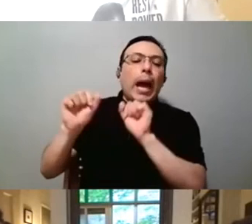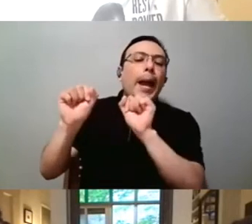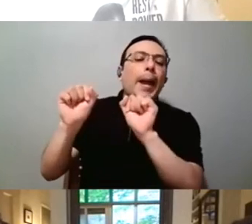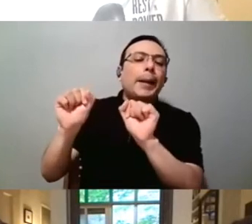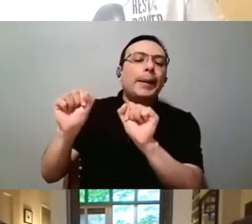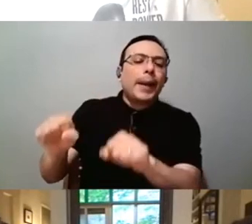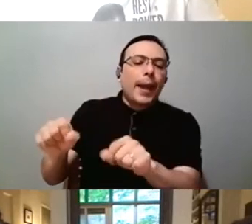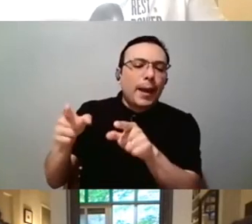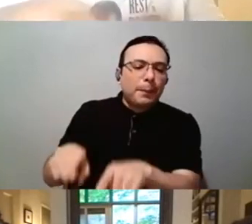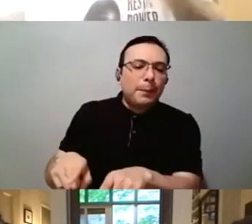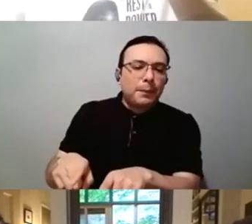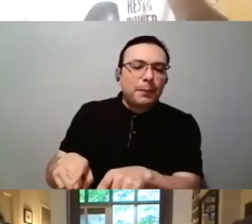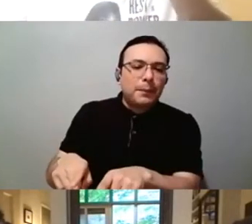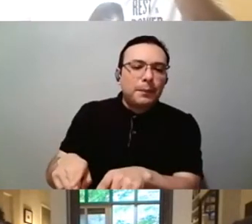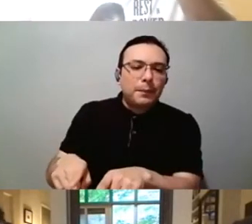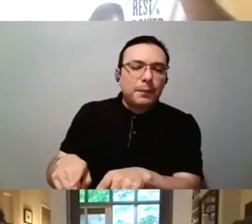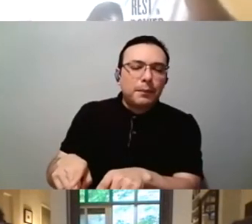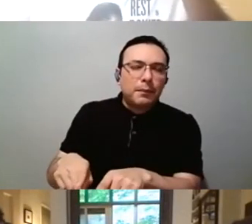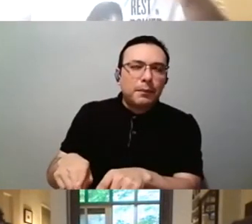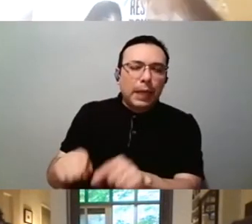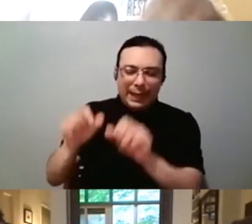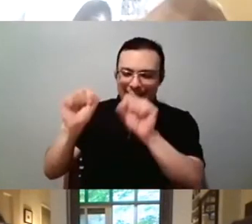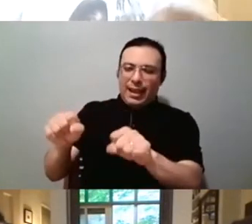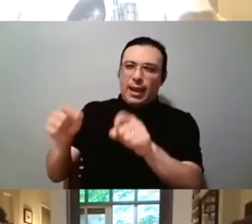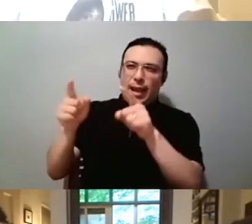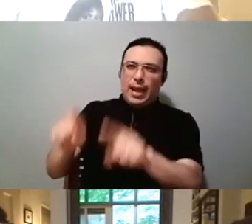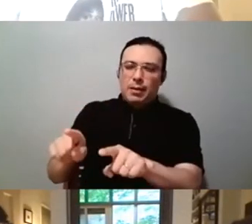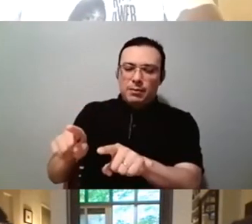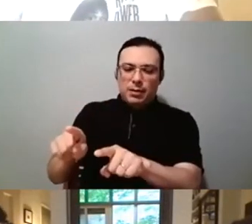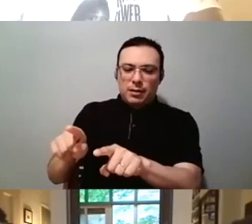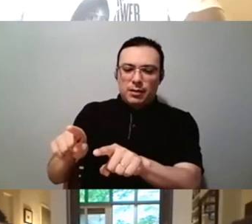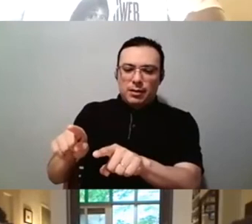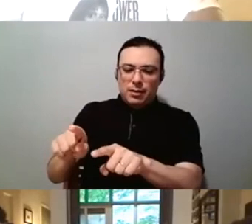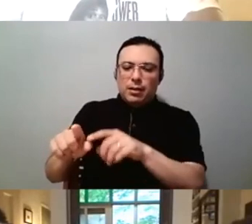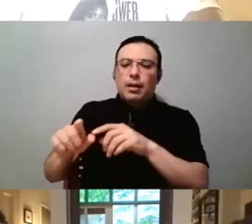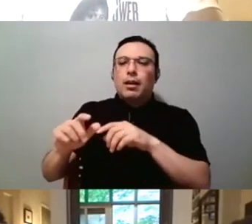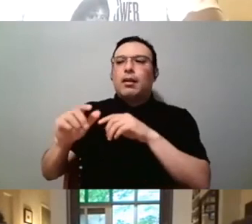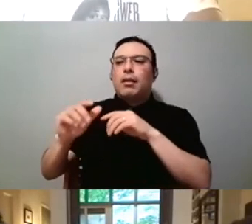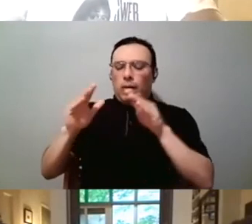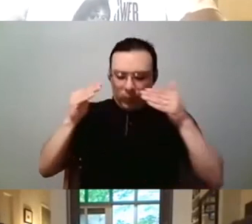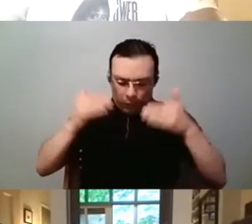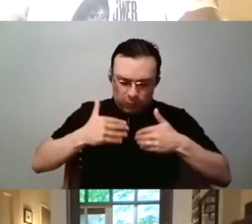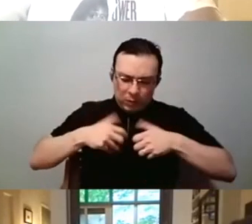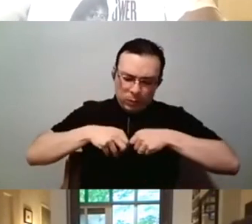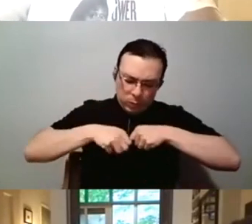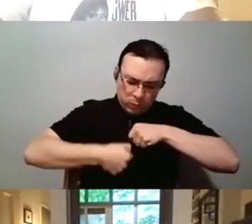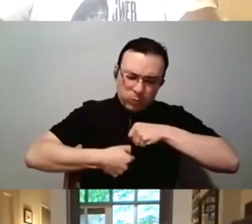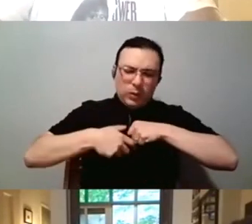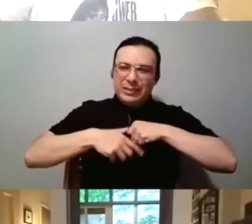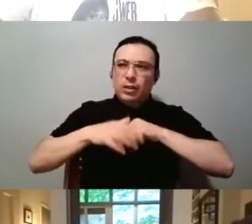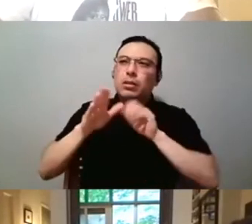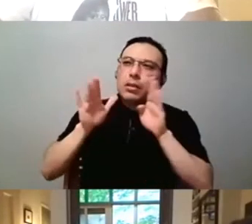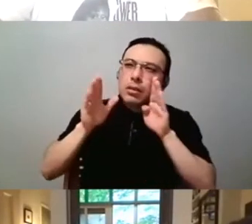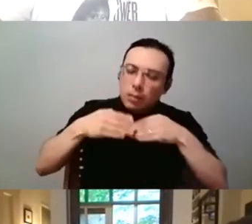possibilities what energy can we bring to that and so that's how we started thinking about the project